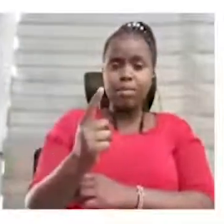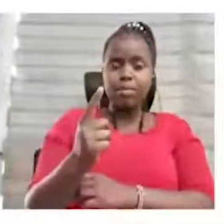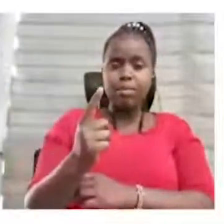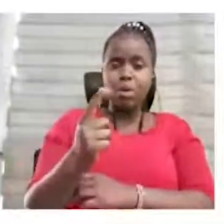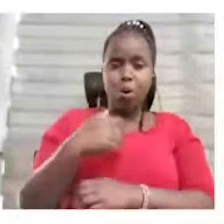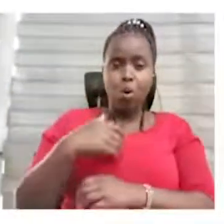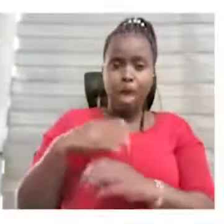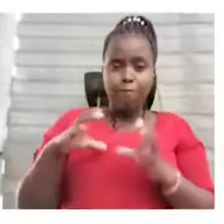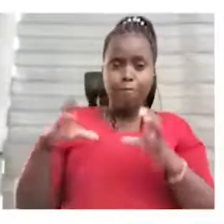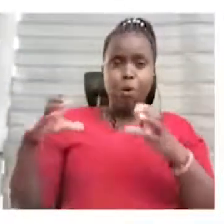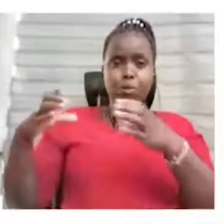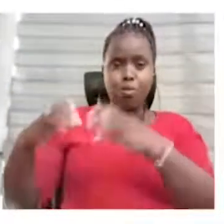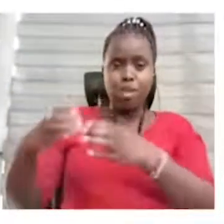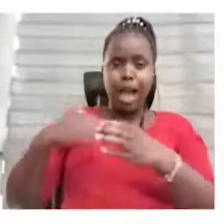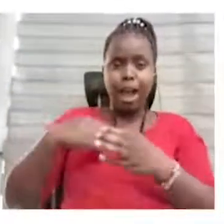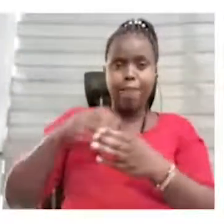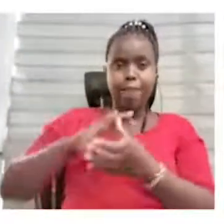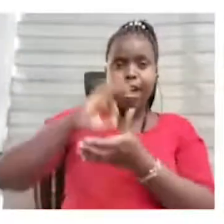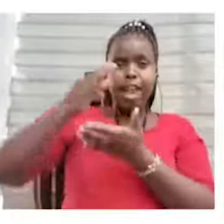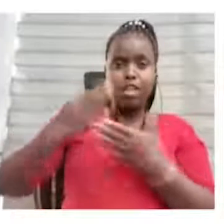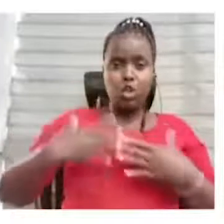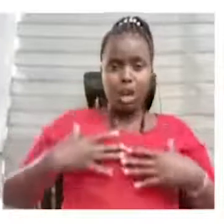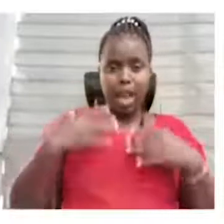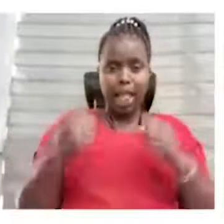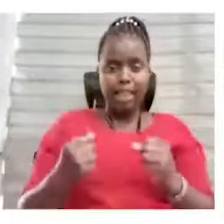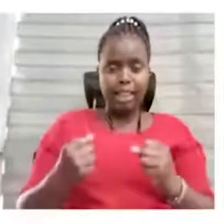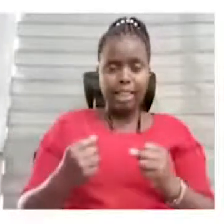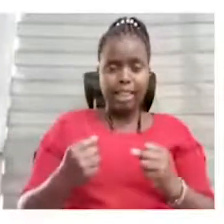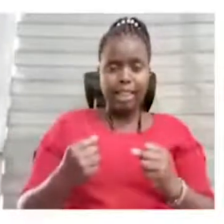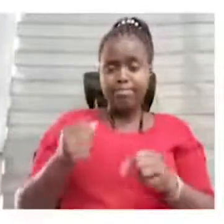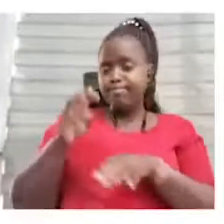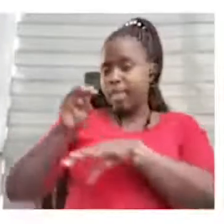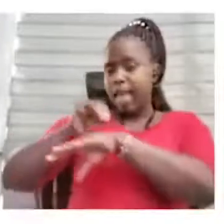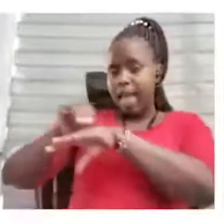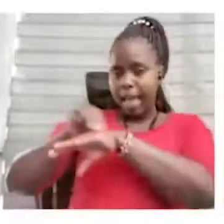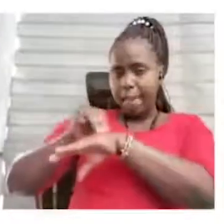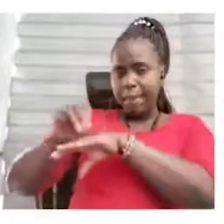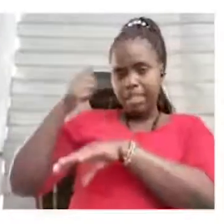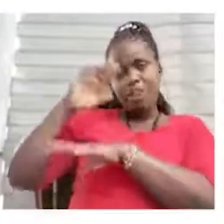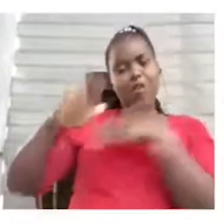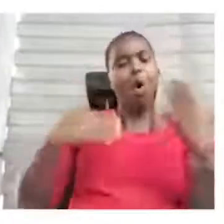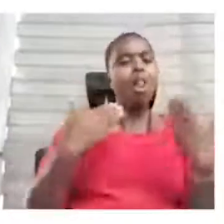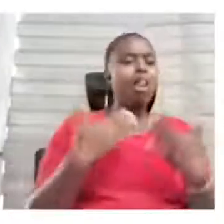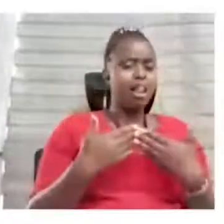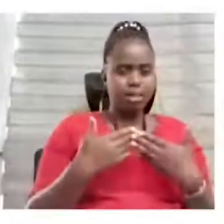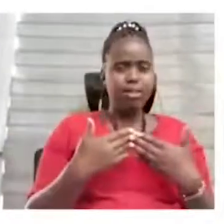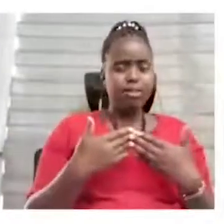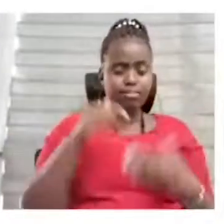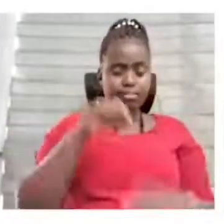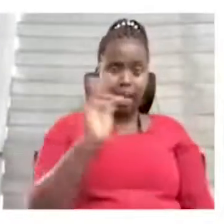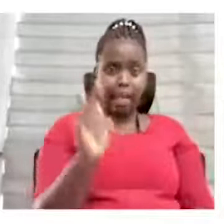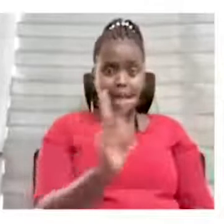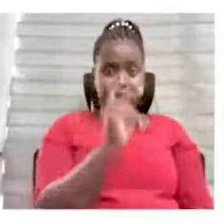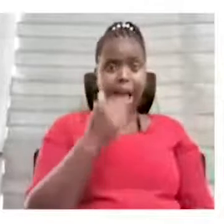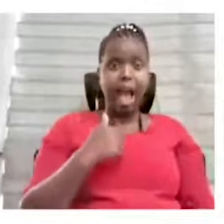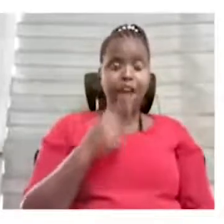financial health. But from a purpose-led, M-Pesa is for all. So in Kenya, we do have 1.4